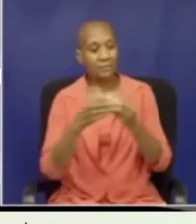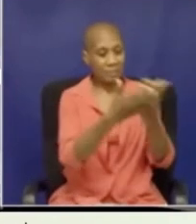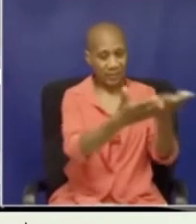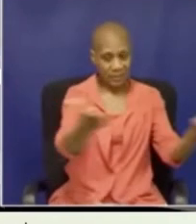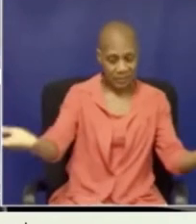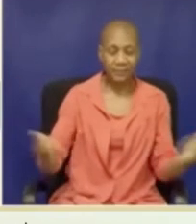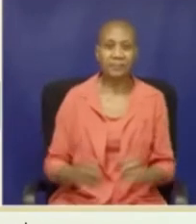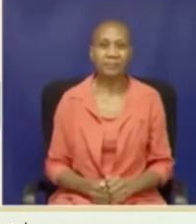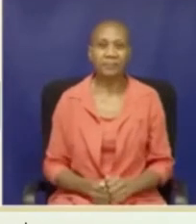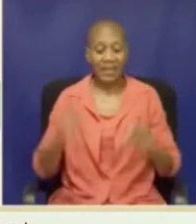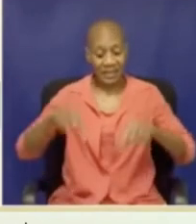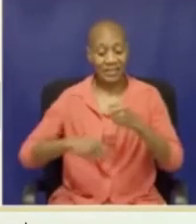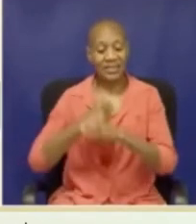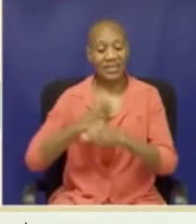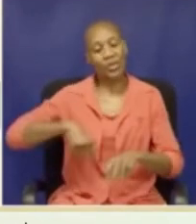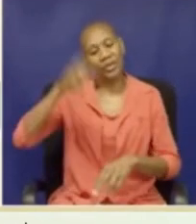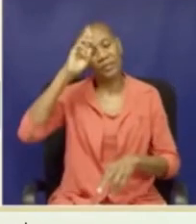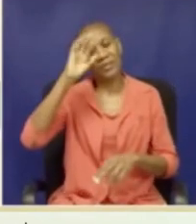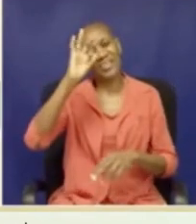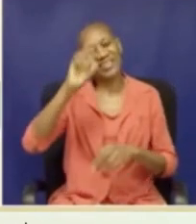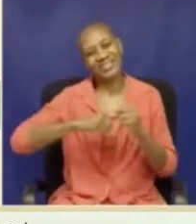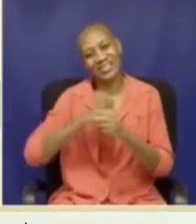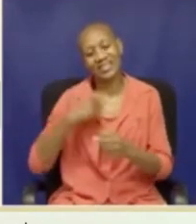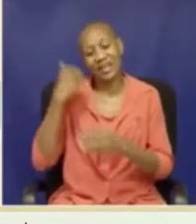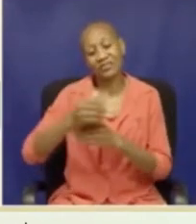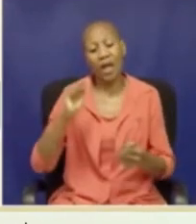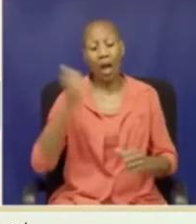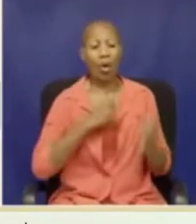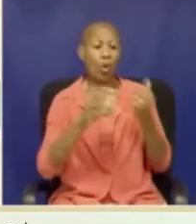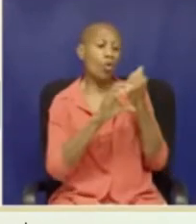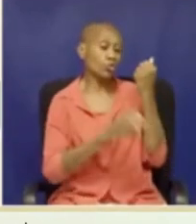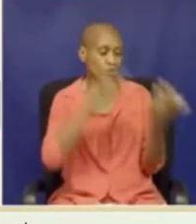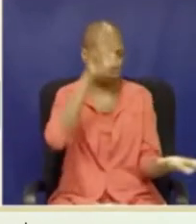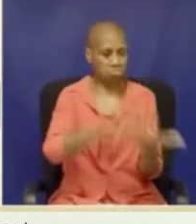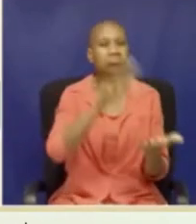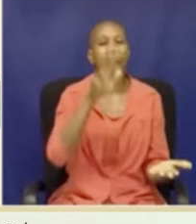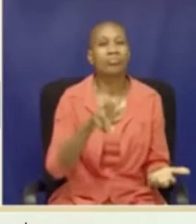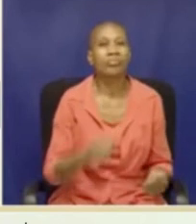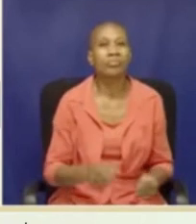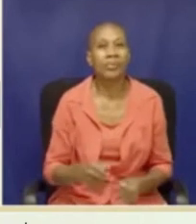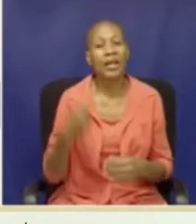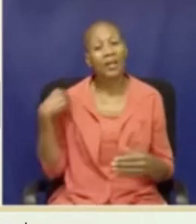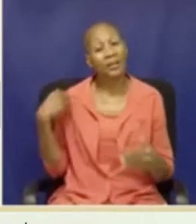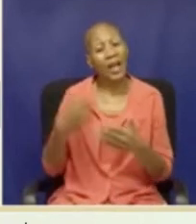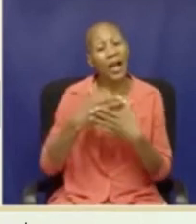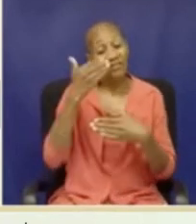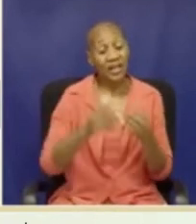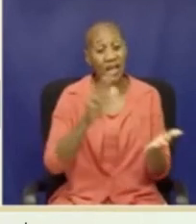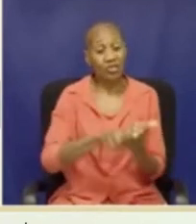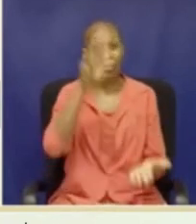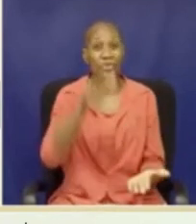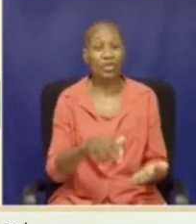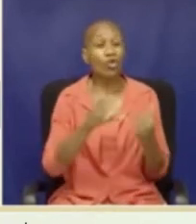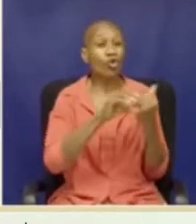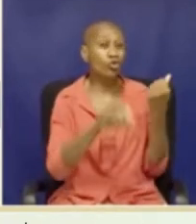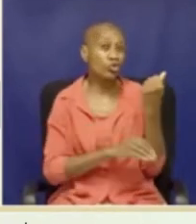Honorable Chairperson, honorable members, this year we mark 30 years since our Constitution was adopted. Since